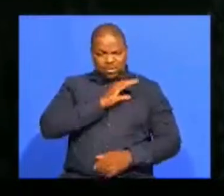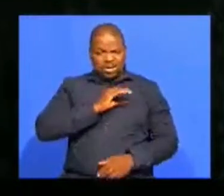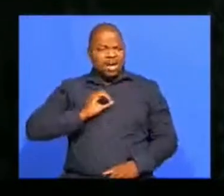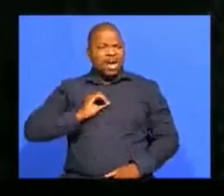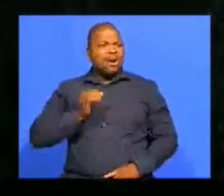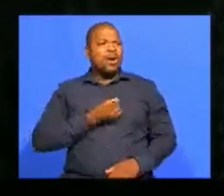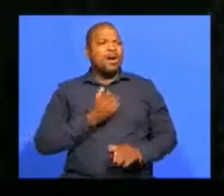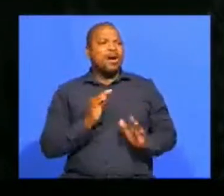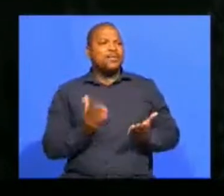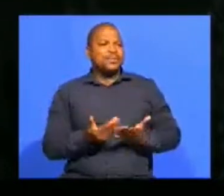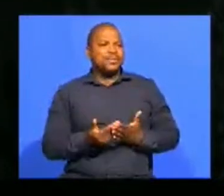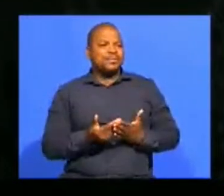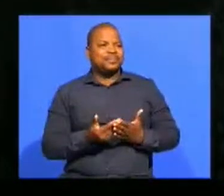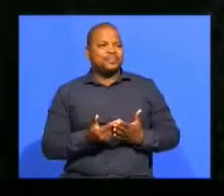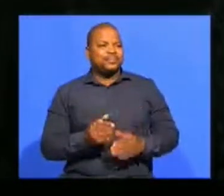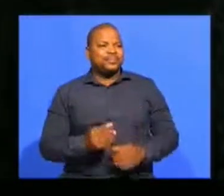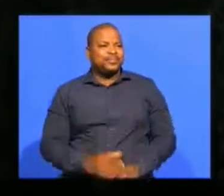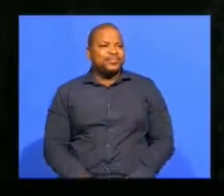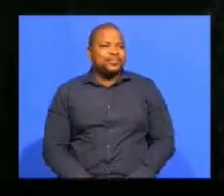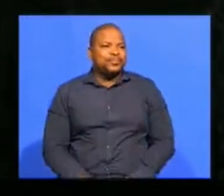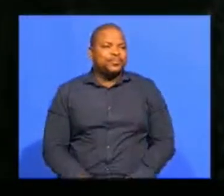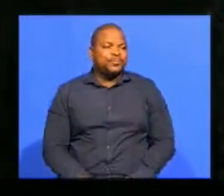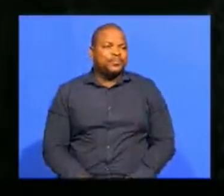citizens? How could it not?